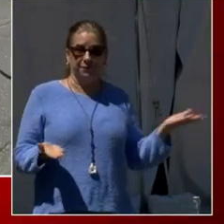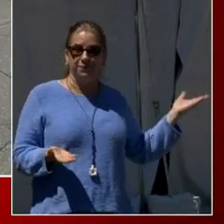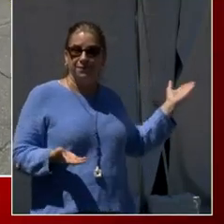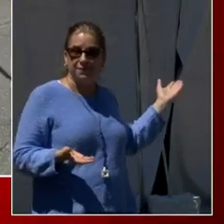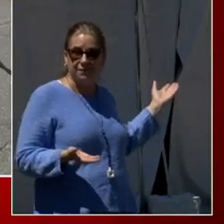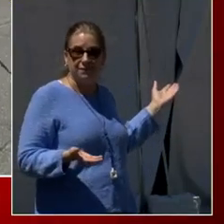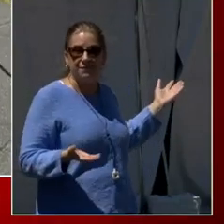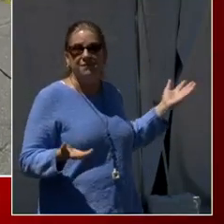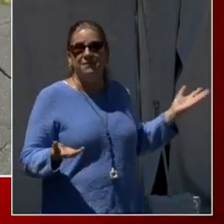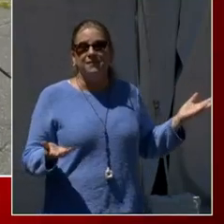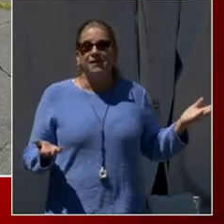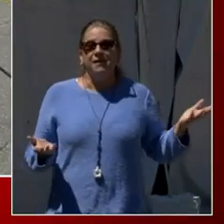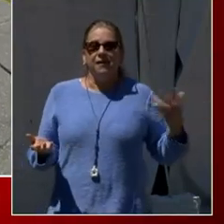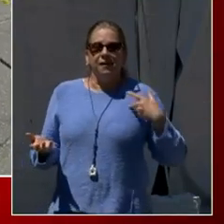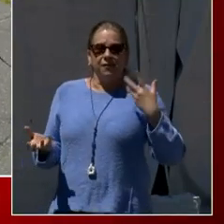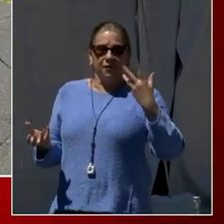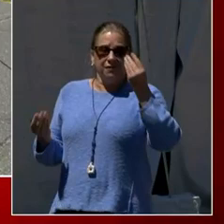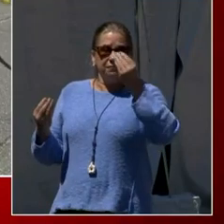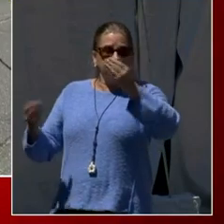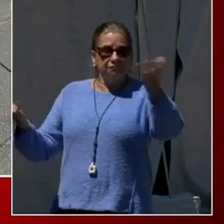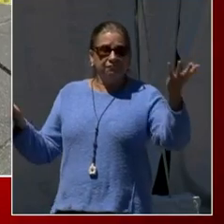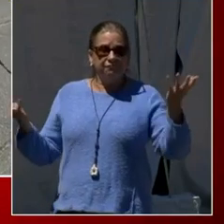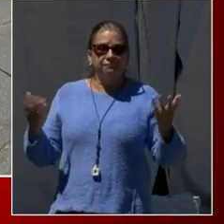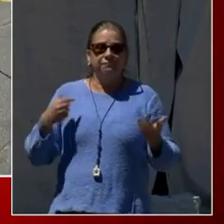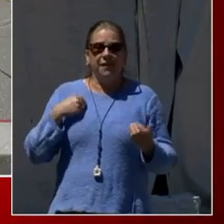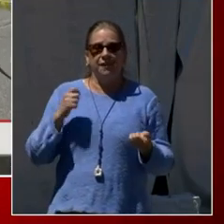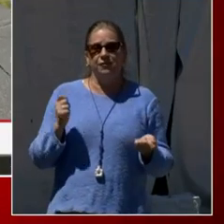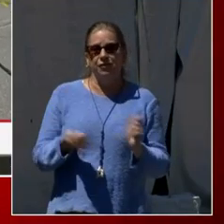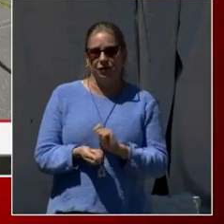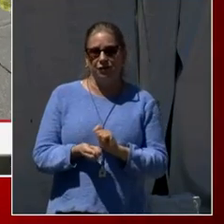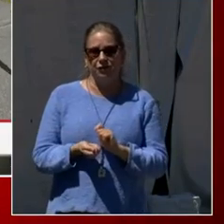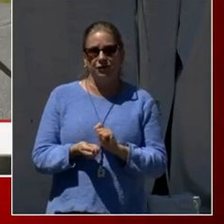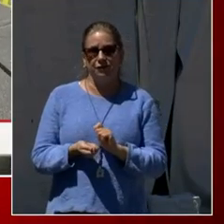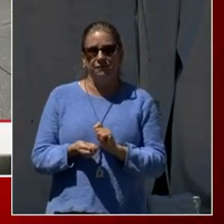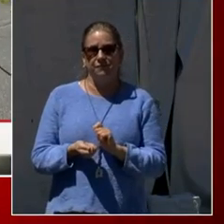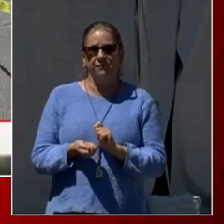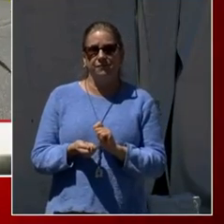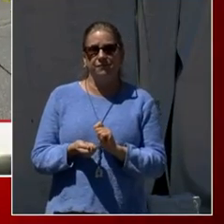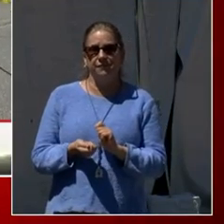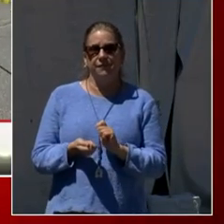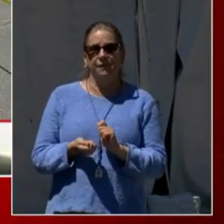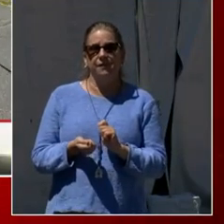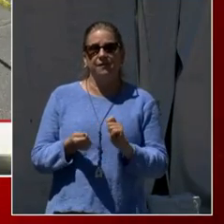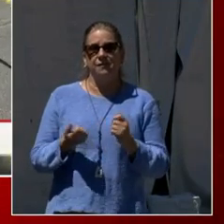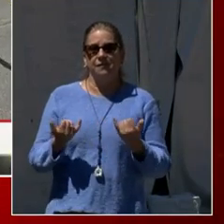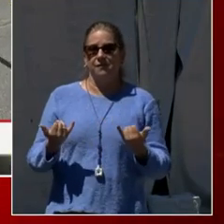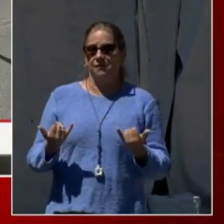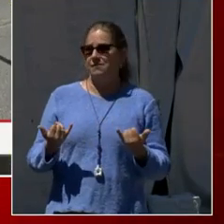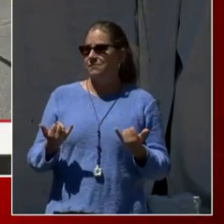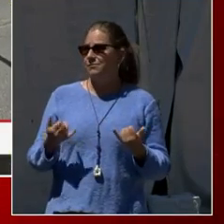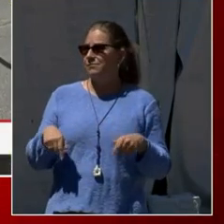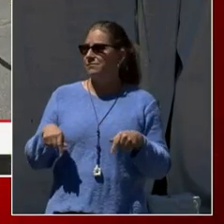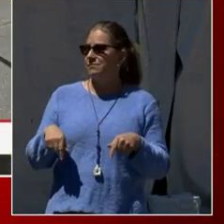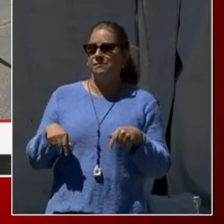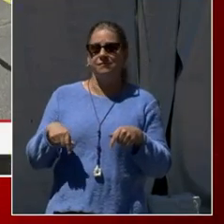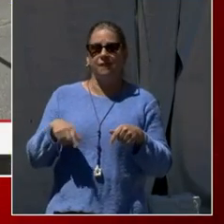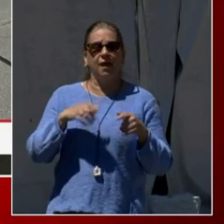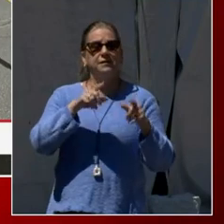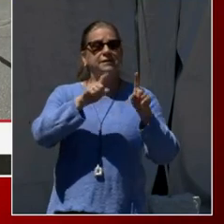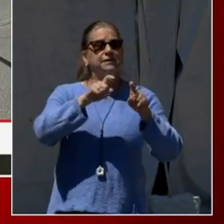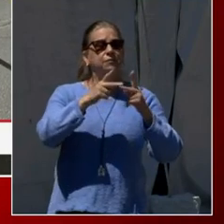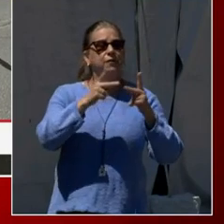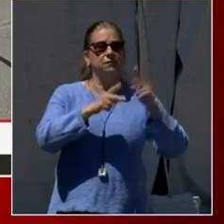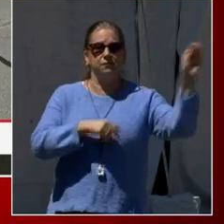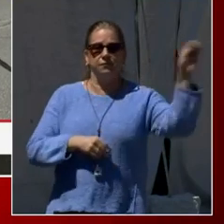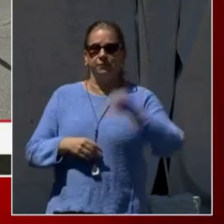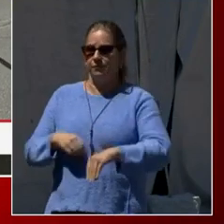be making some changes to our citywide testing facilities. This is a new site. We are on F